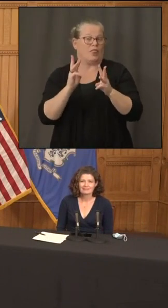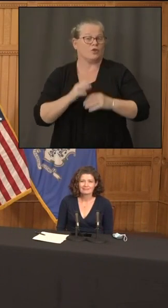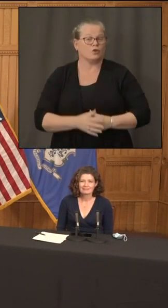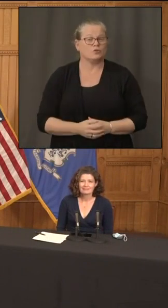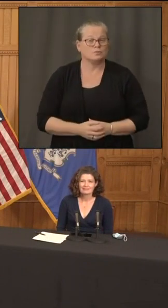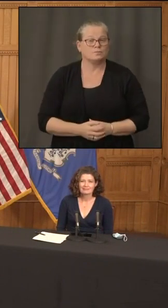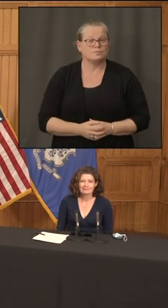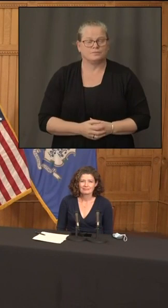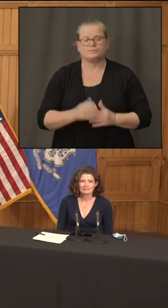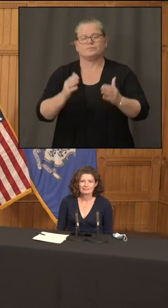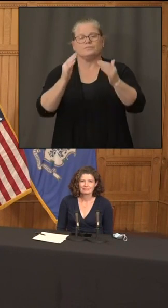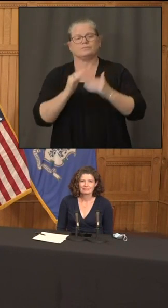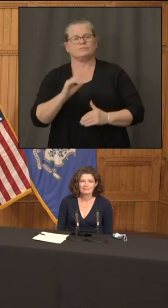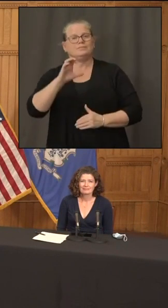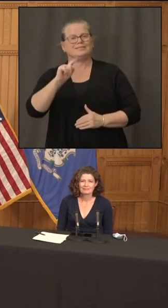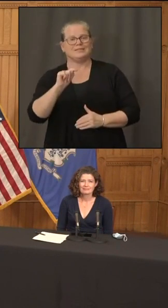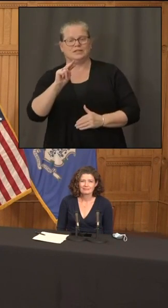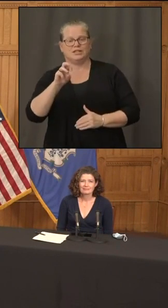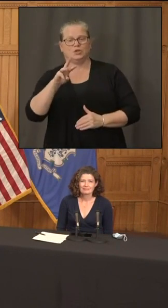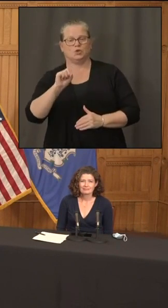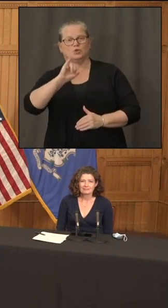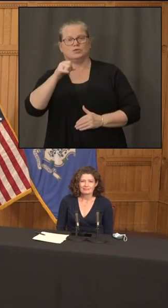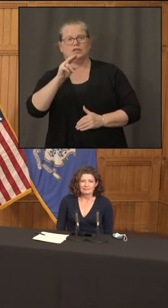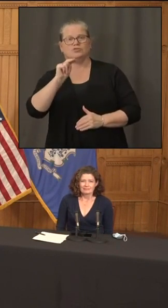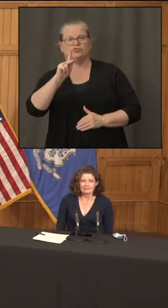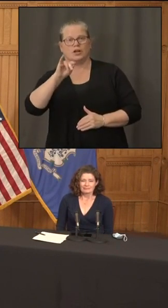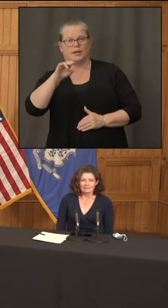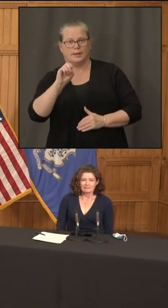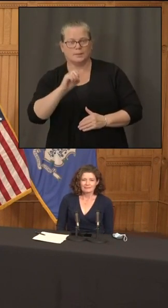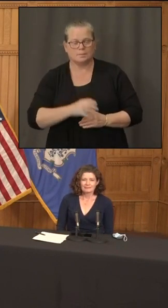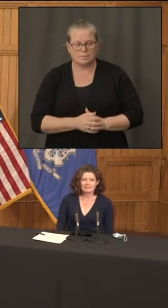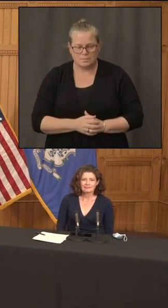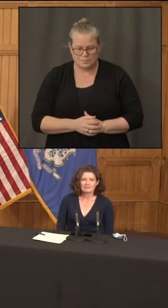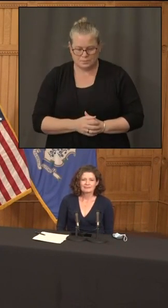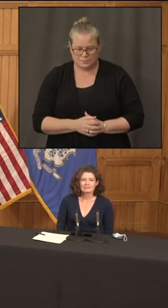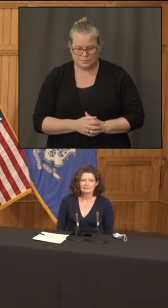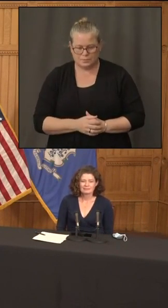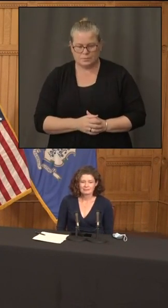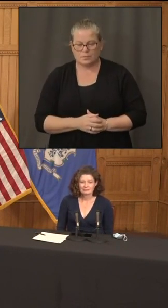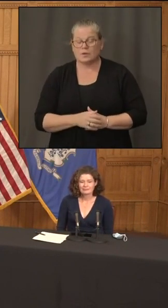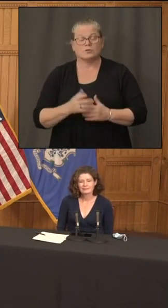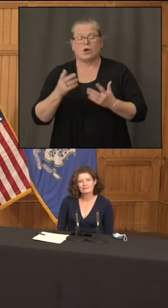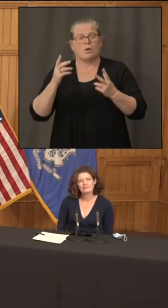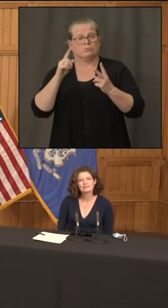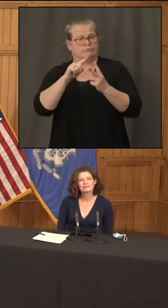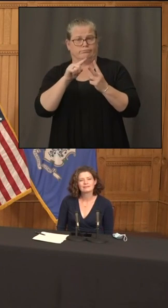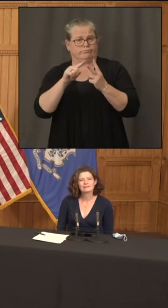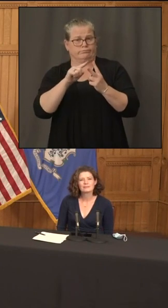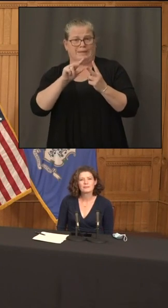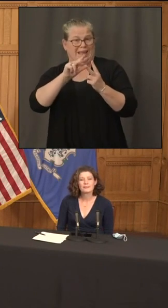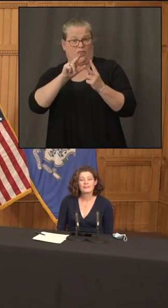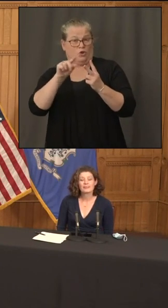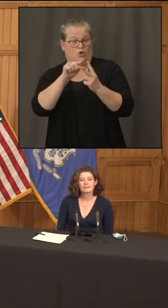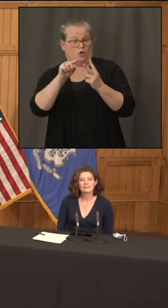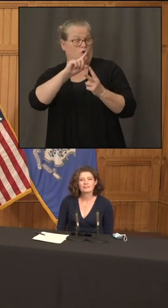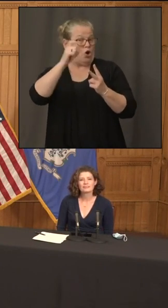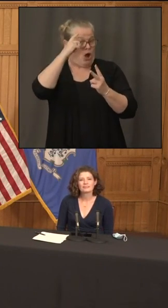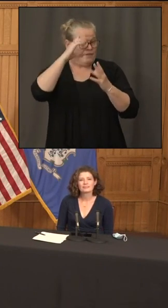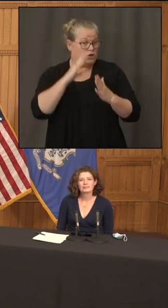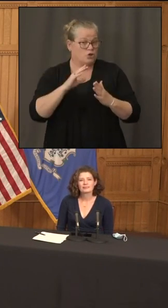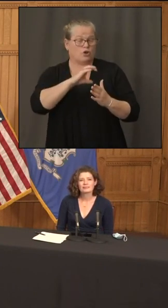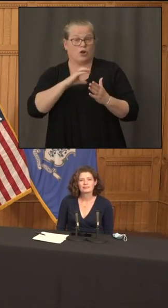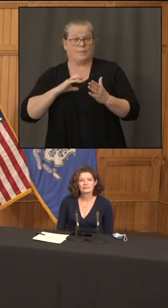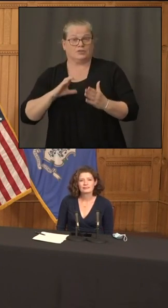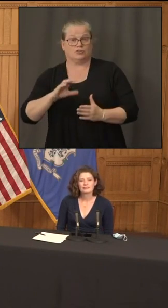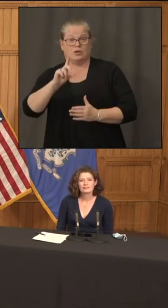thanks max uh so i guess this could be for the governor or for commissioner dykes uh in the pura